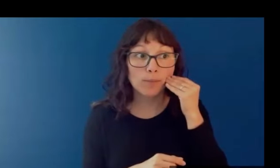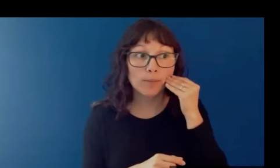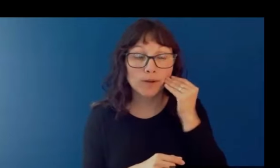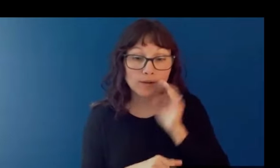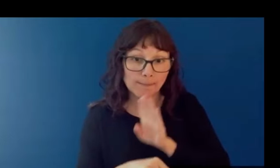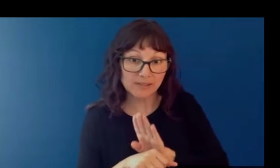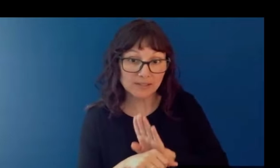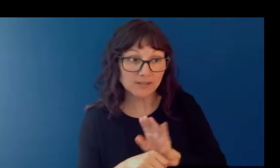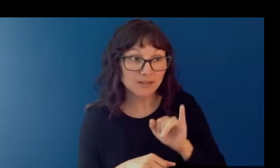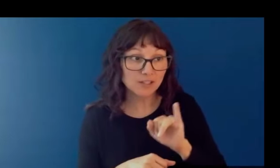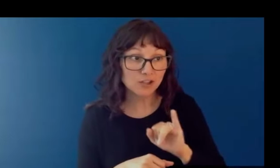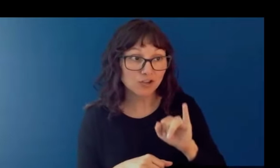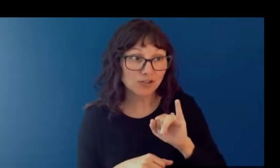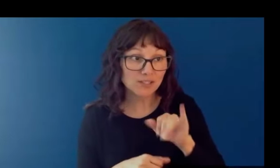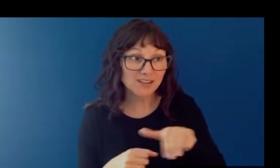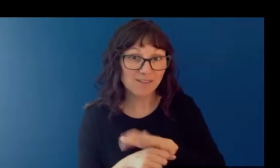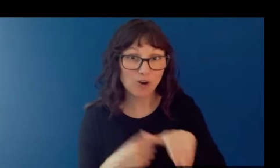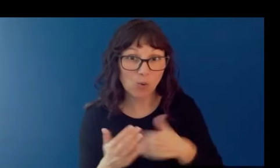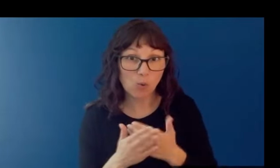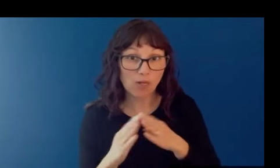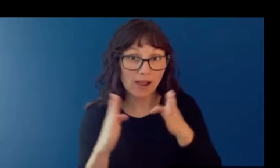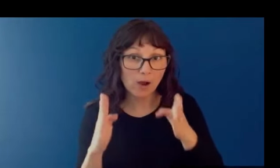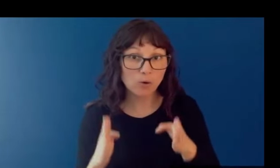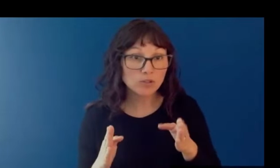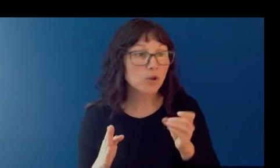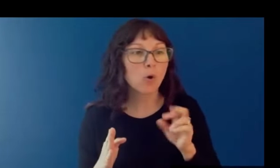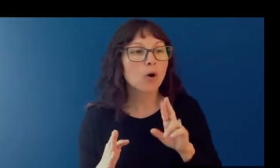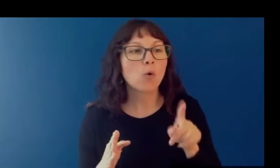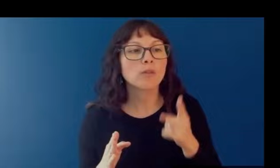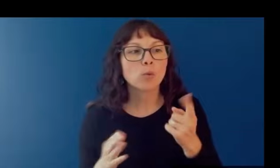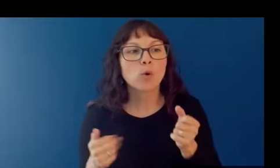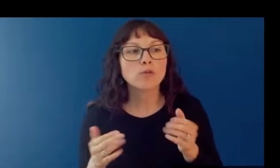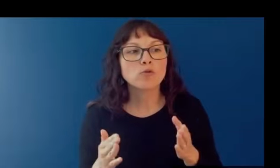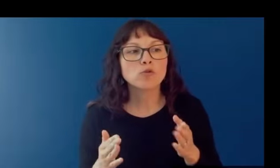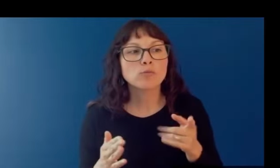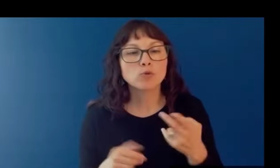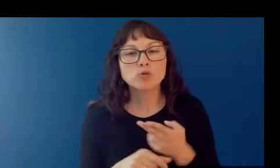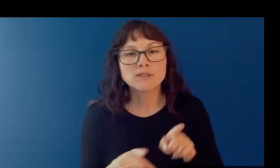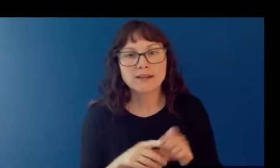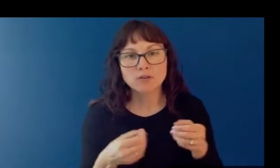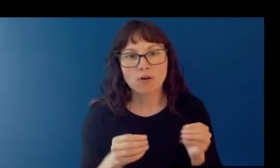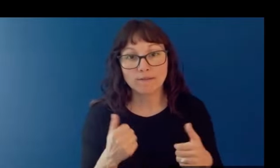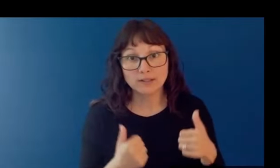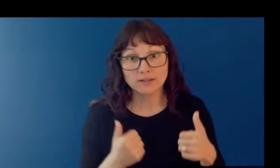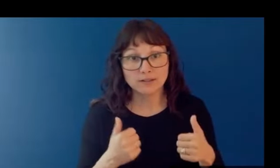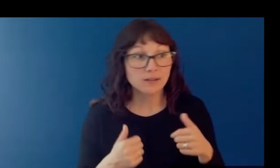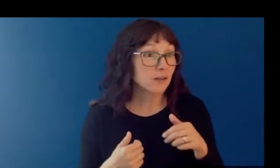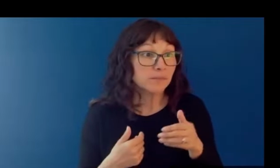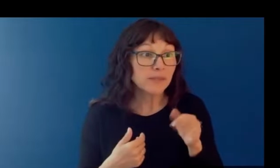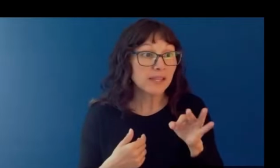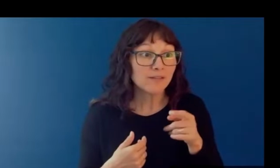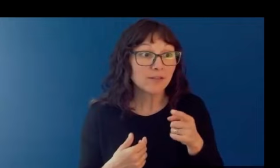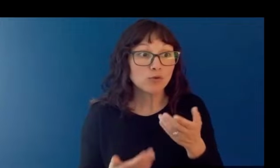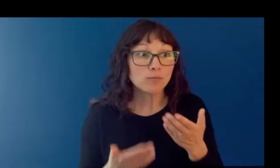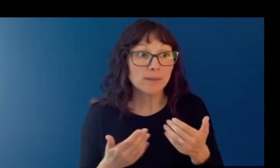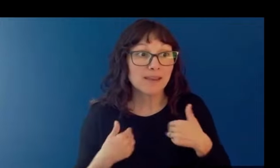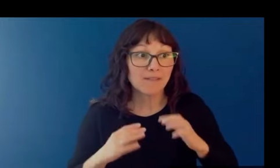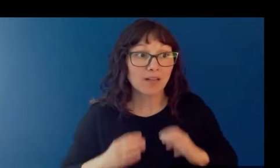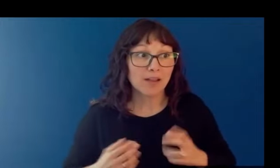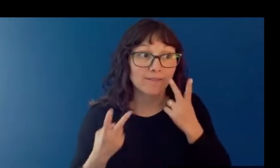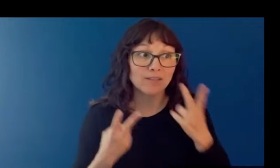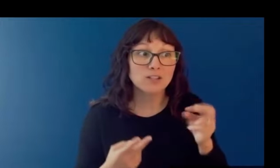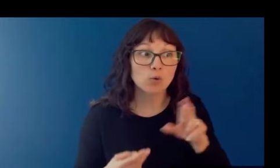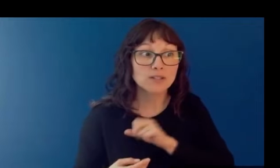does the business insurance cover the whole house or just one room you use as the office? Even if you might get client